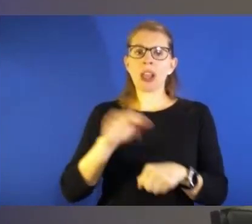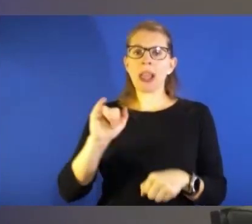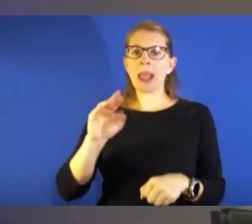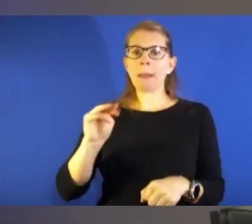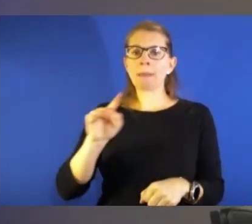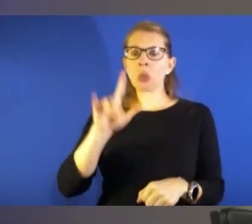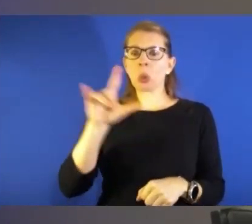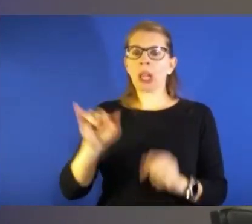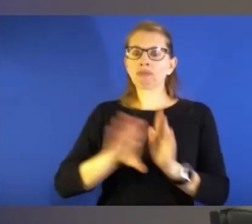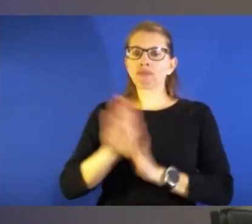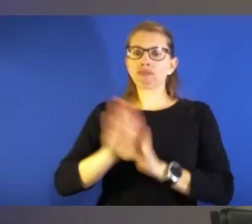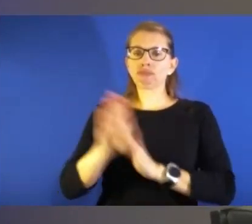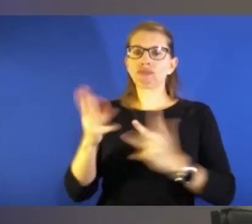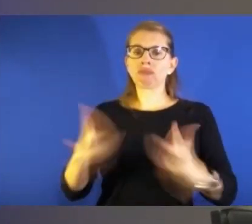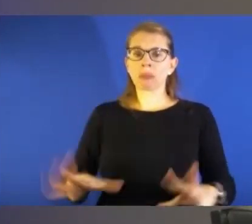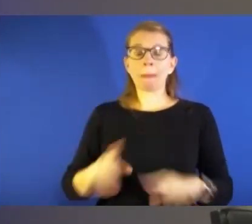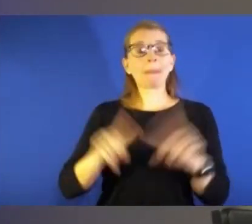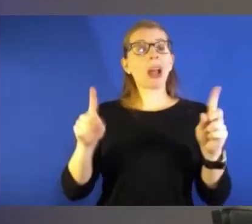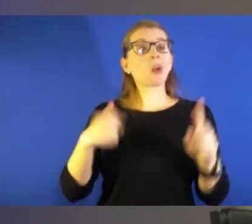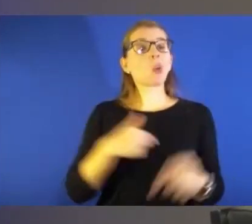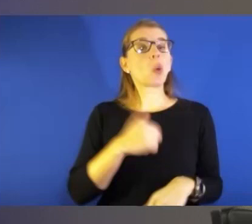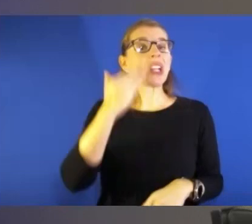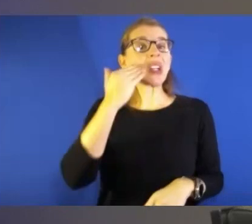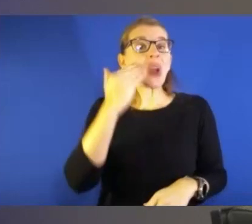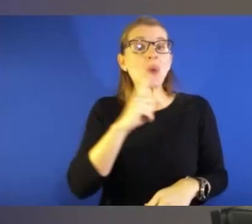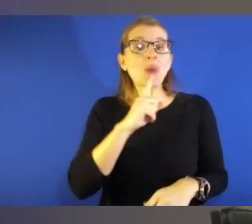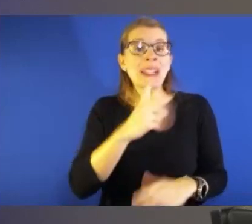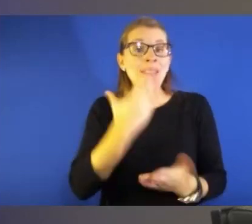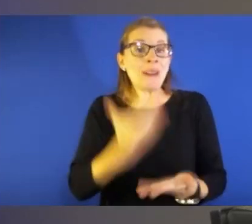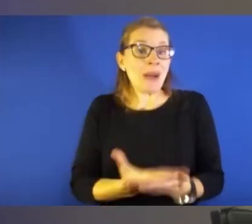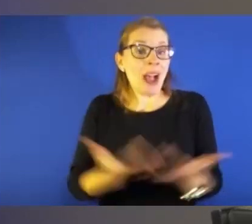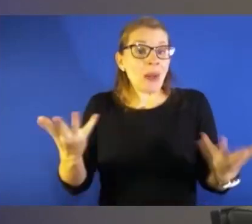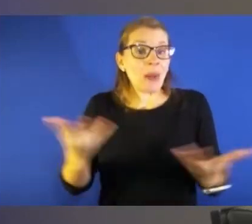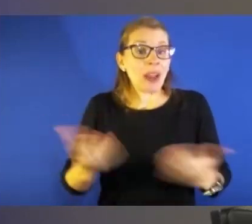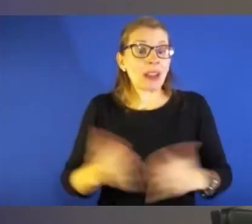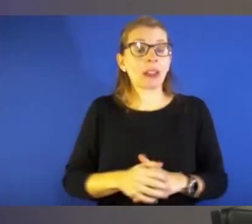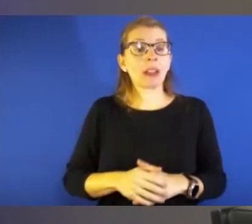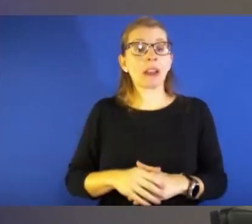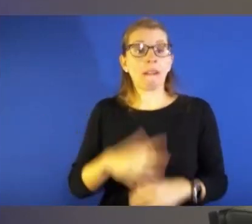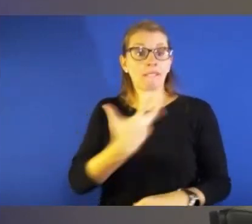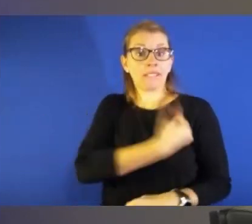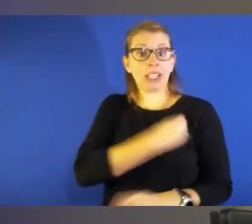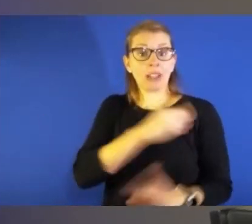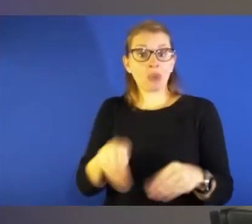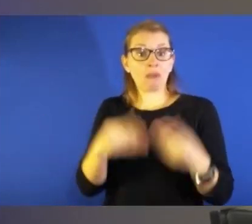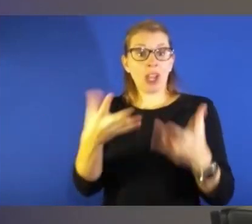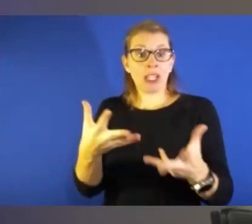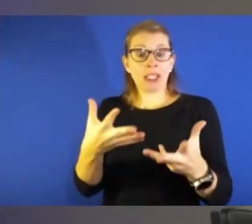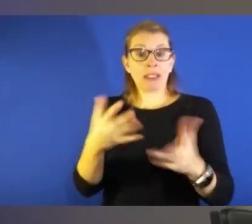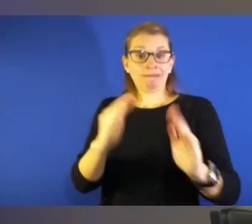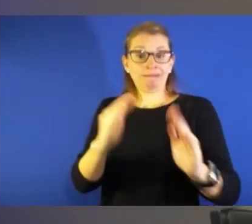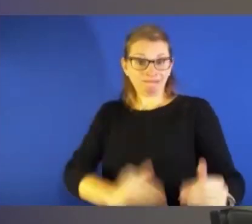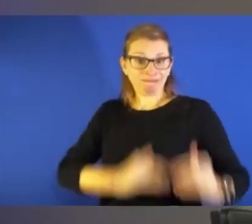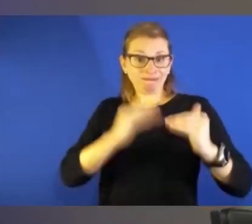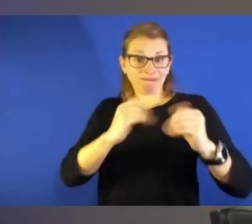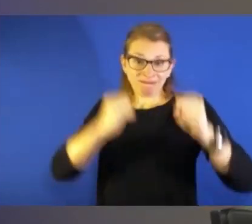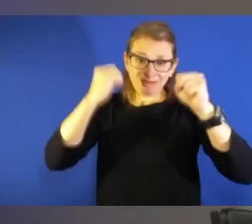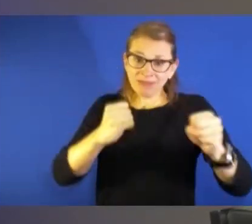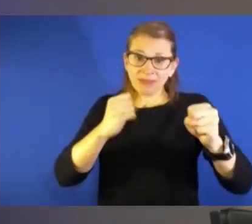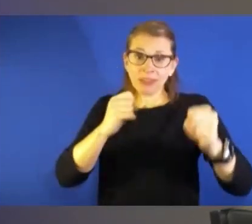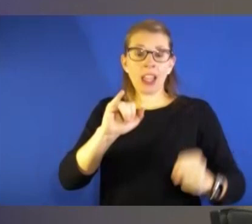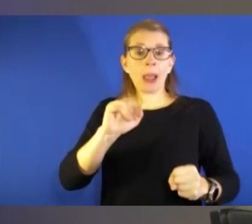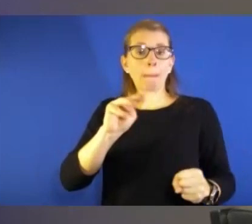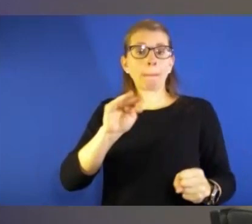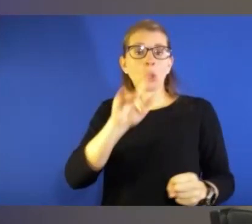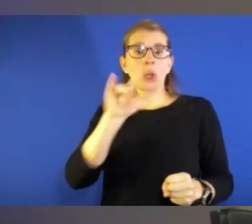it. But what we know very well is that the vaccine provides even better immunity, especially to the other